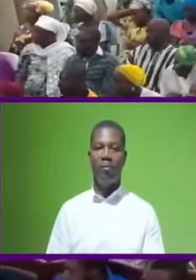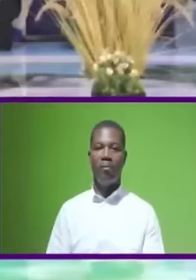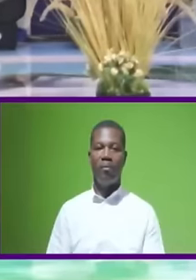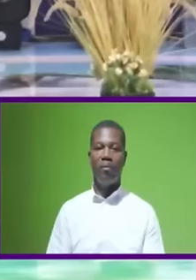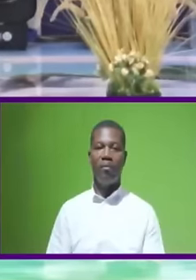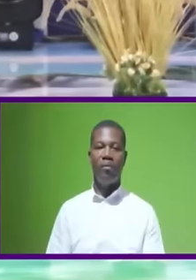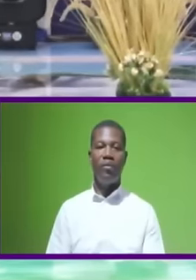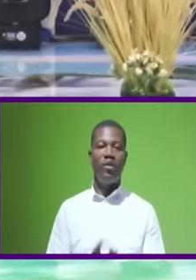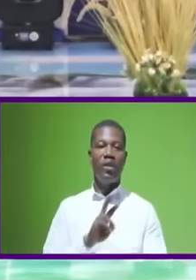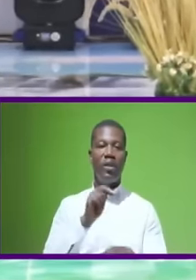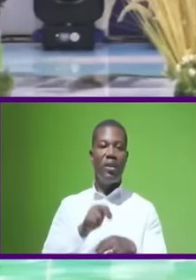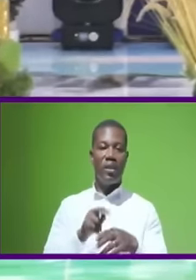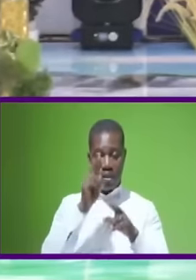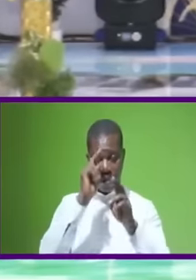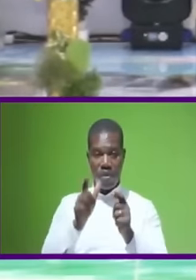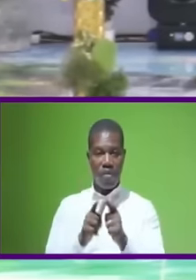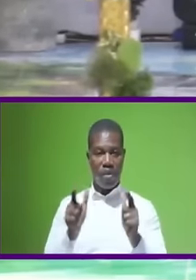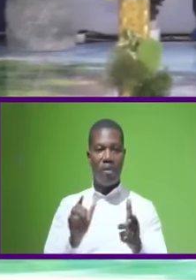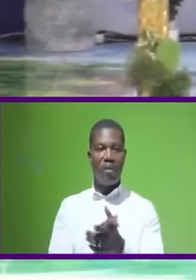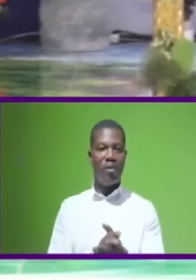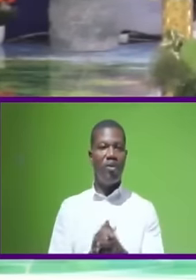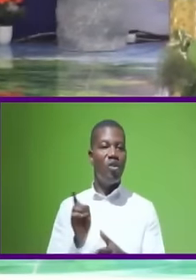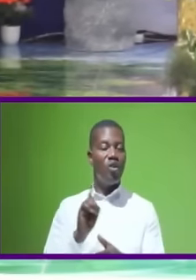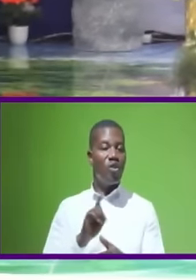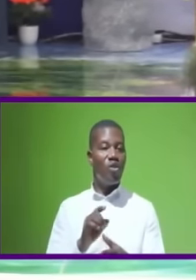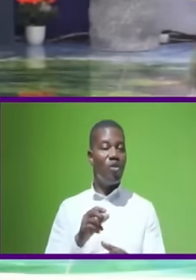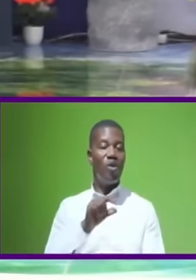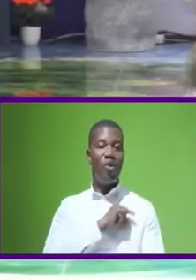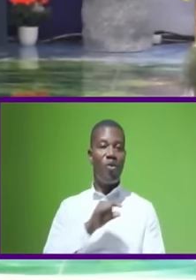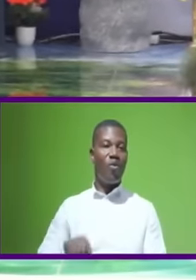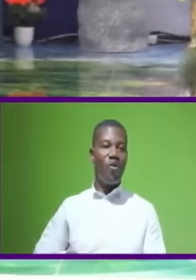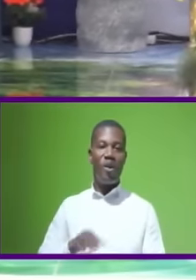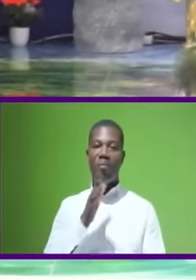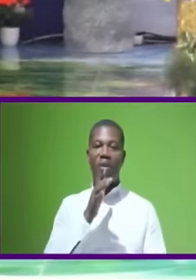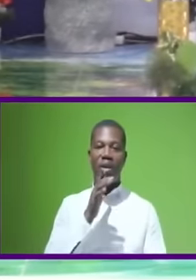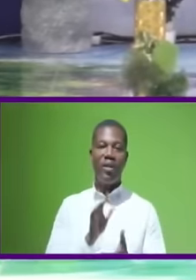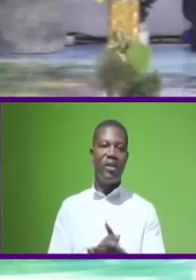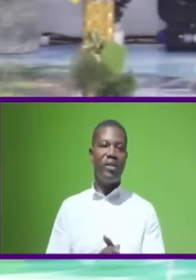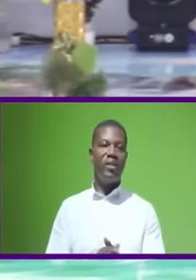are today. If the people are not him, Nanum do one when you are today. Yes, or more. And him before the one when you are